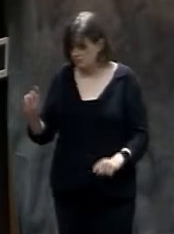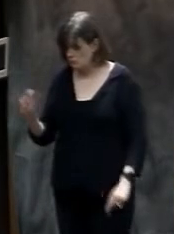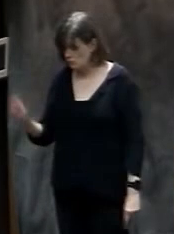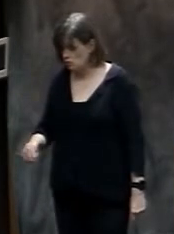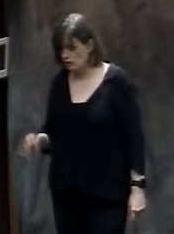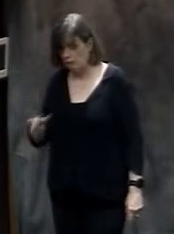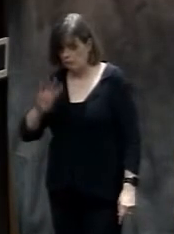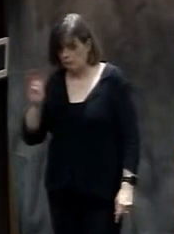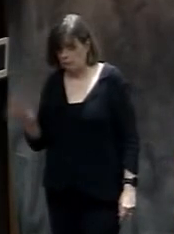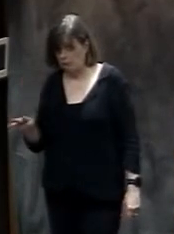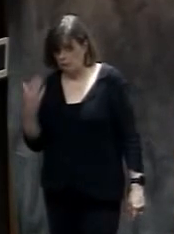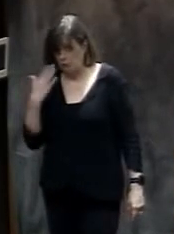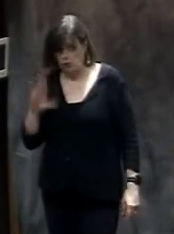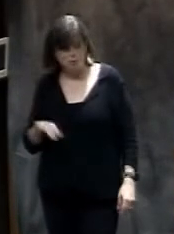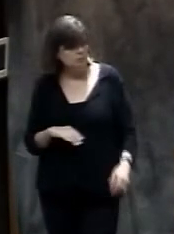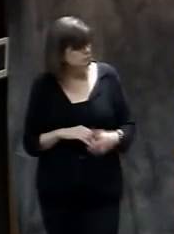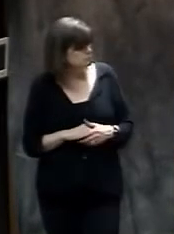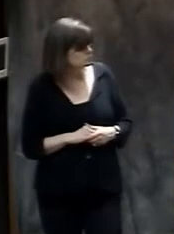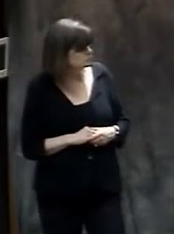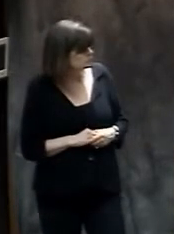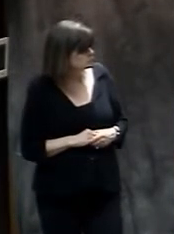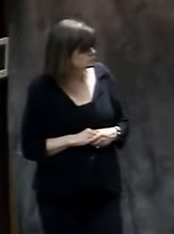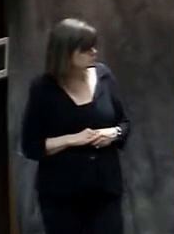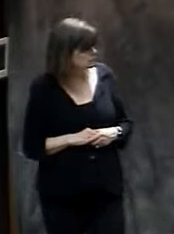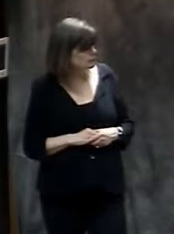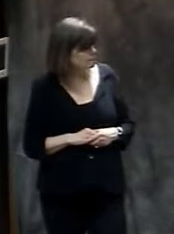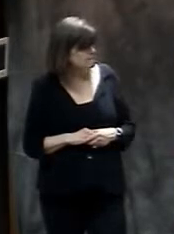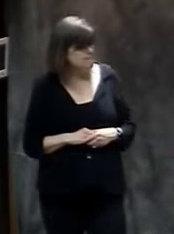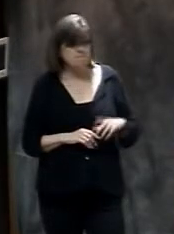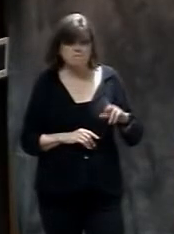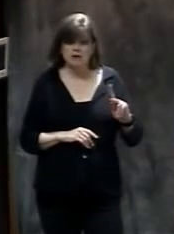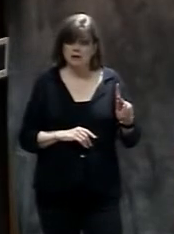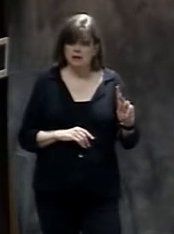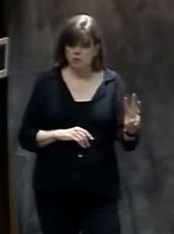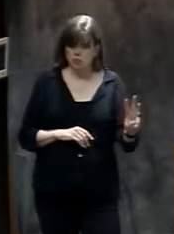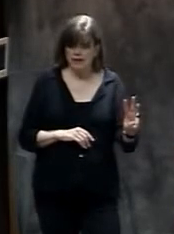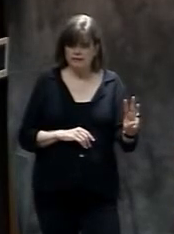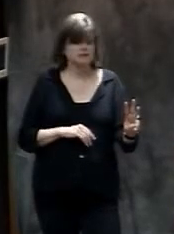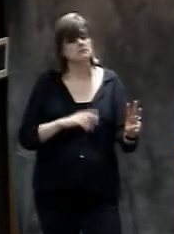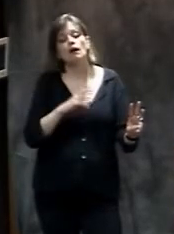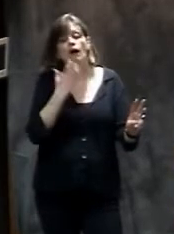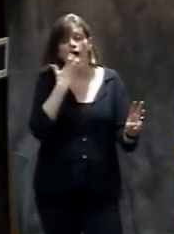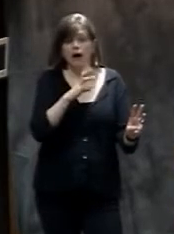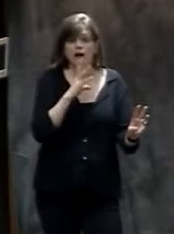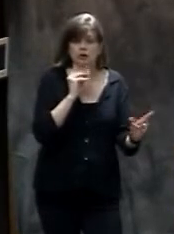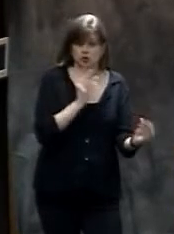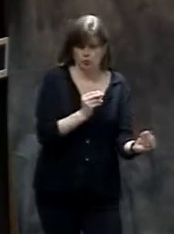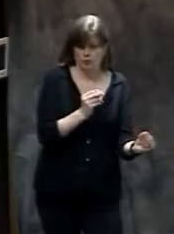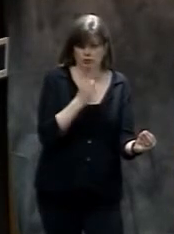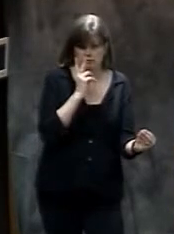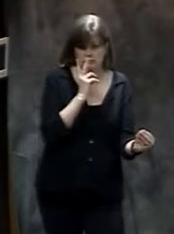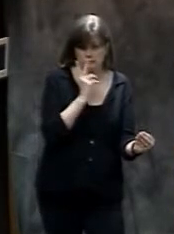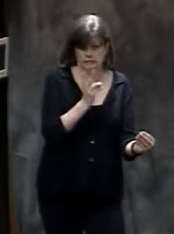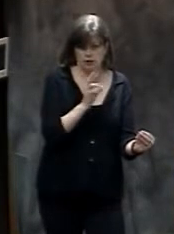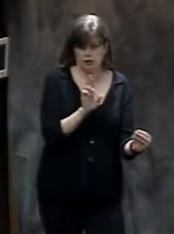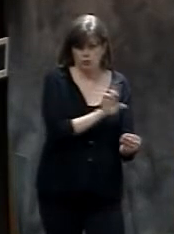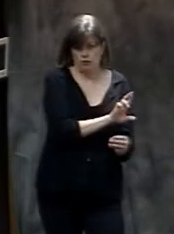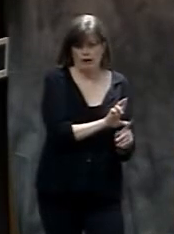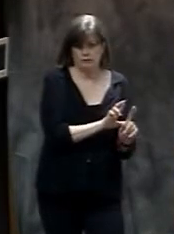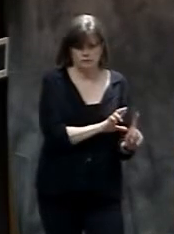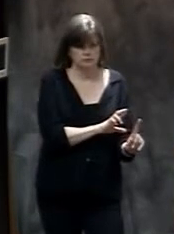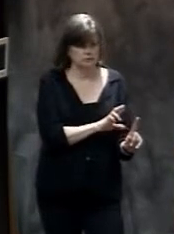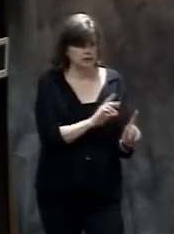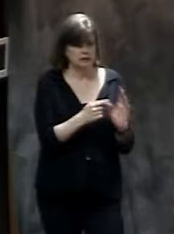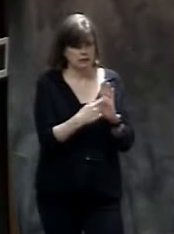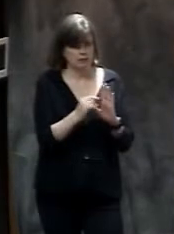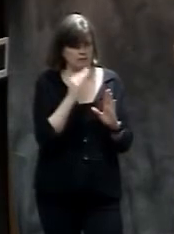So we know that Key West, as I mentioned, is a tropical, subtropical environment. On the right, you can see an example of one of our